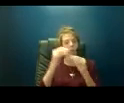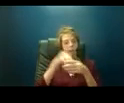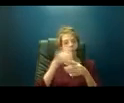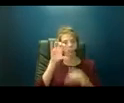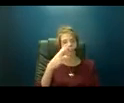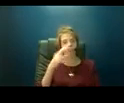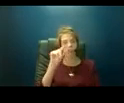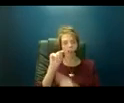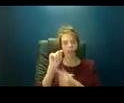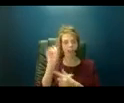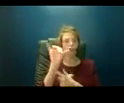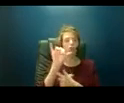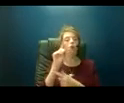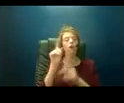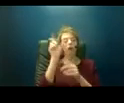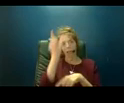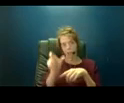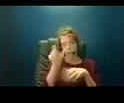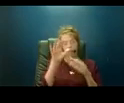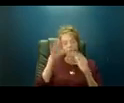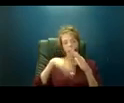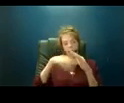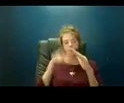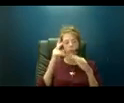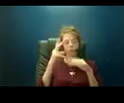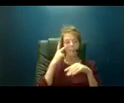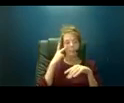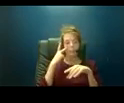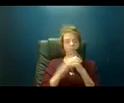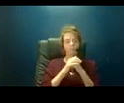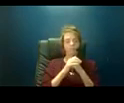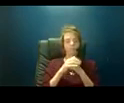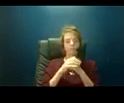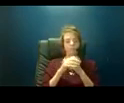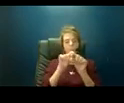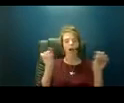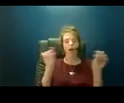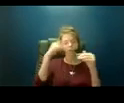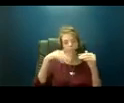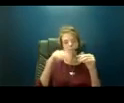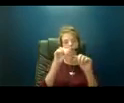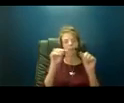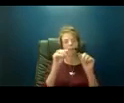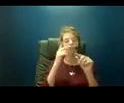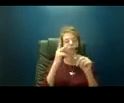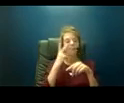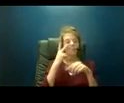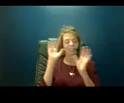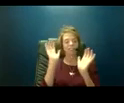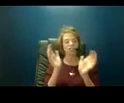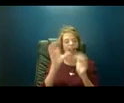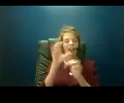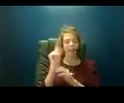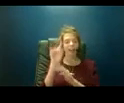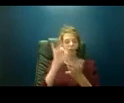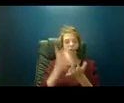cursor at the bottom of your screen, your control should pop out. This is a little blurry, but on the far right, you should see chat. If you click on